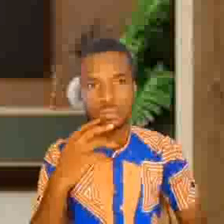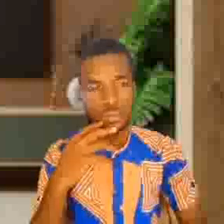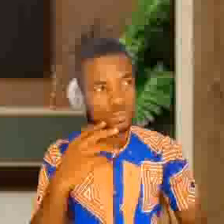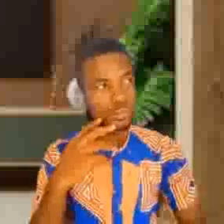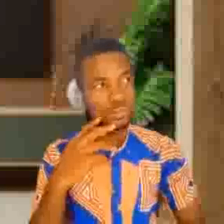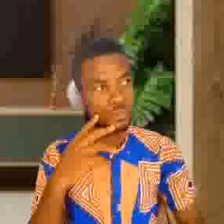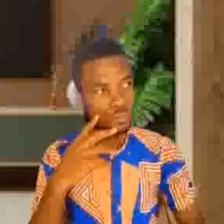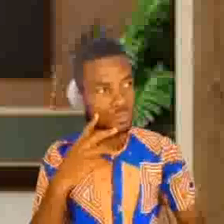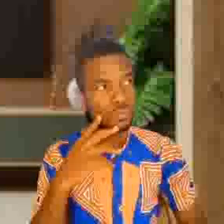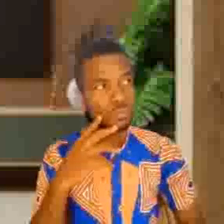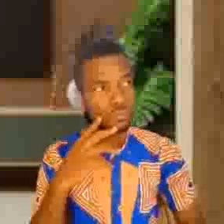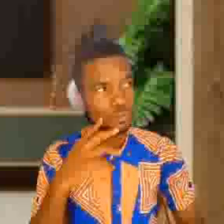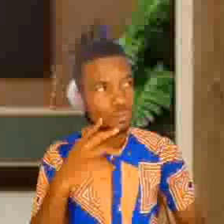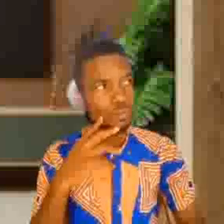direction.